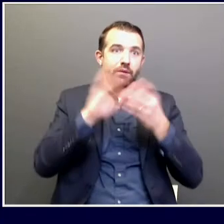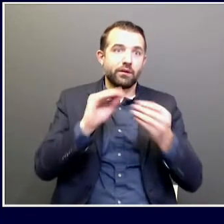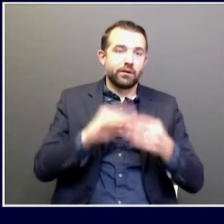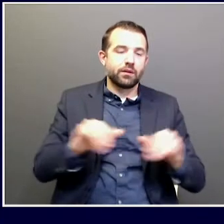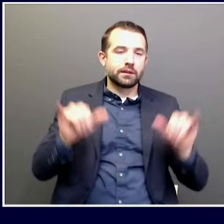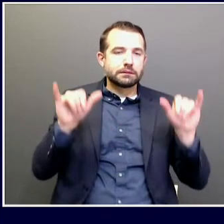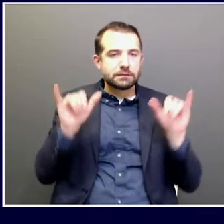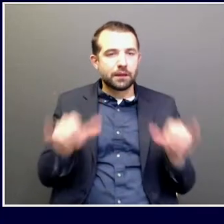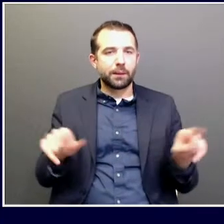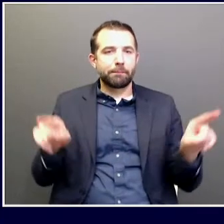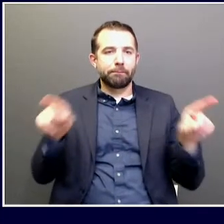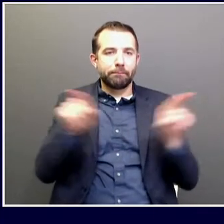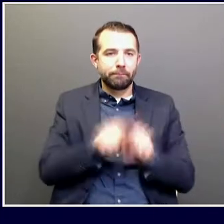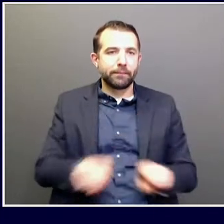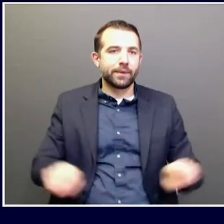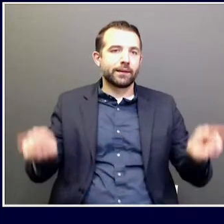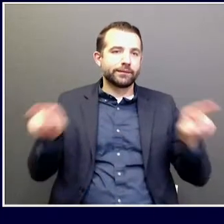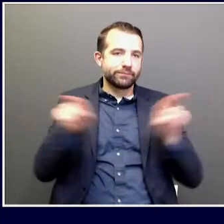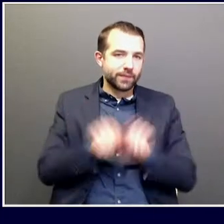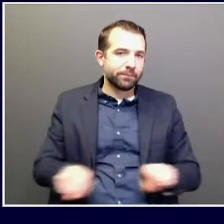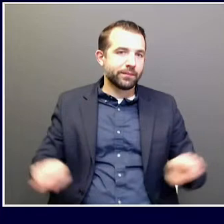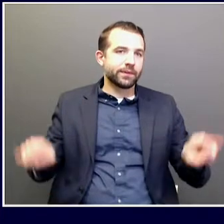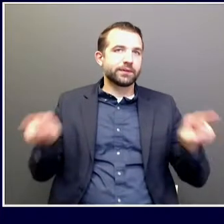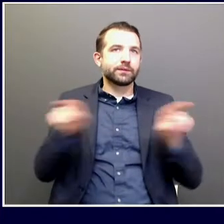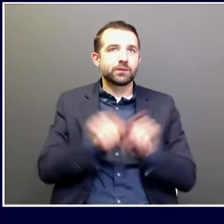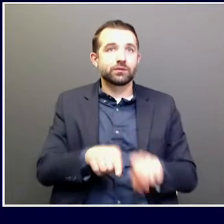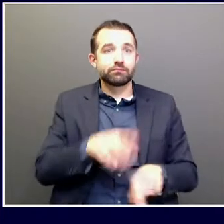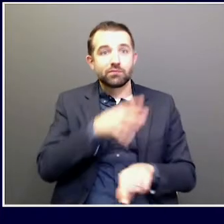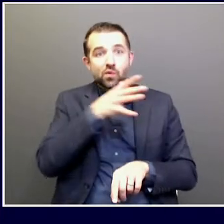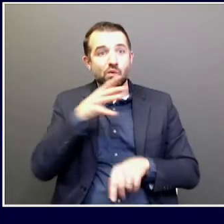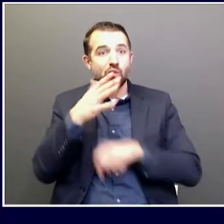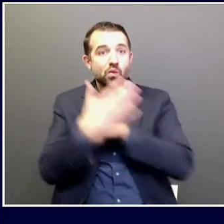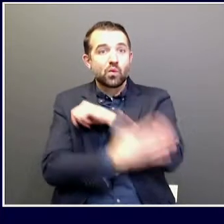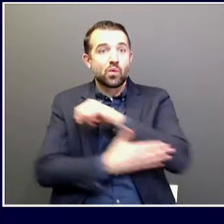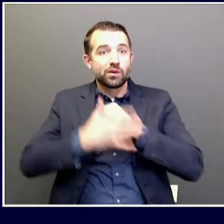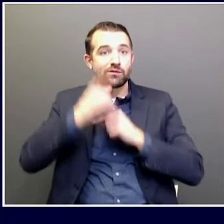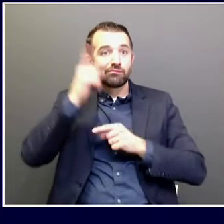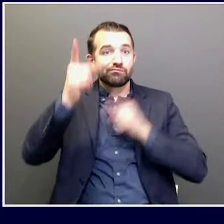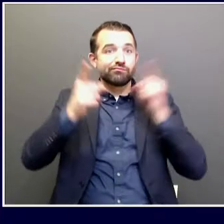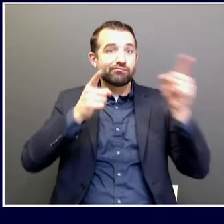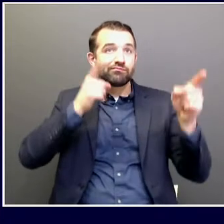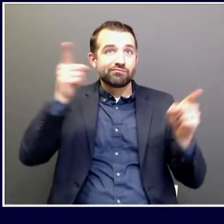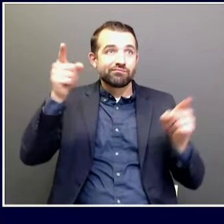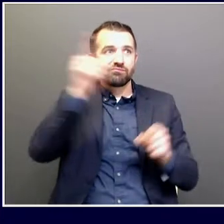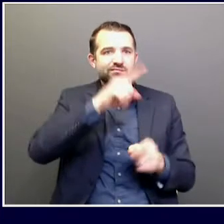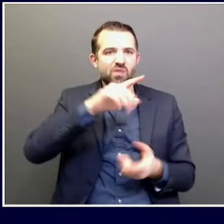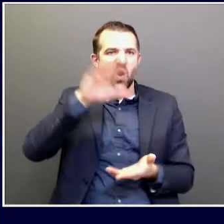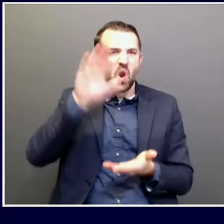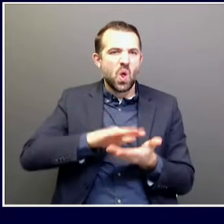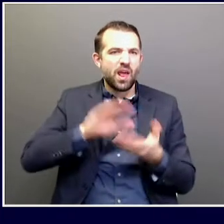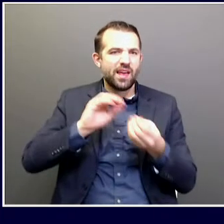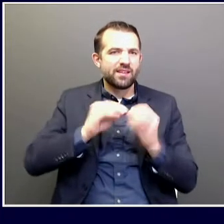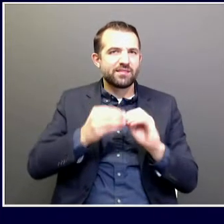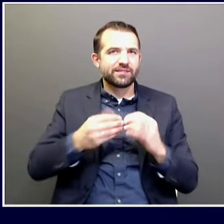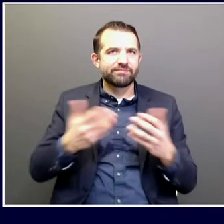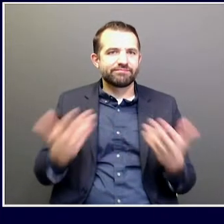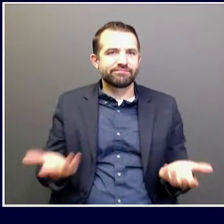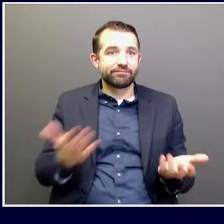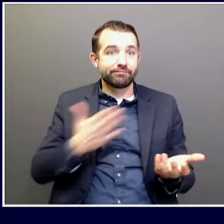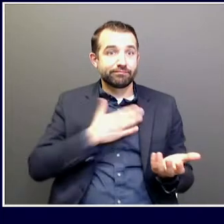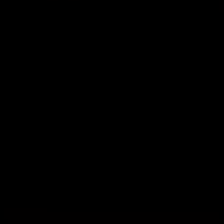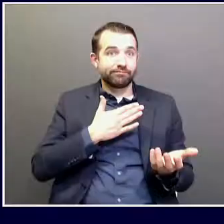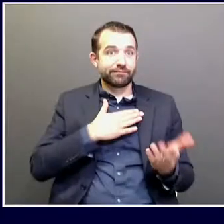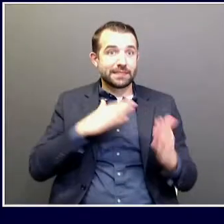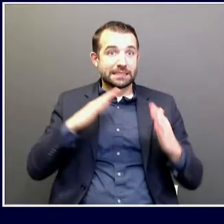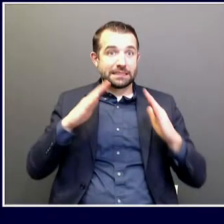low vaccination rate in the rural counties of Maine. And, when I walk around my town and go see people, there's a sense